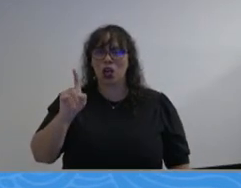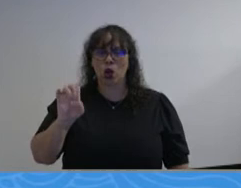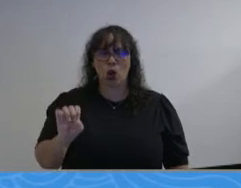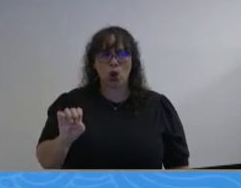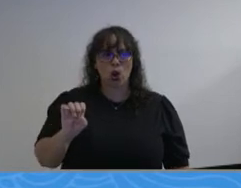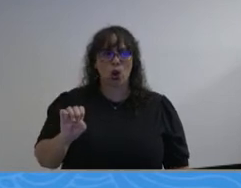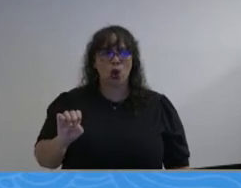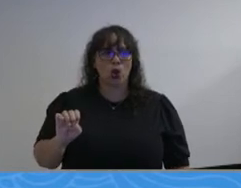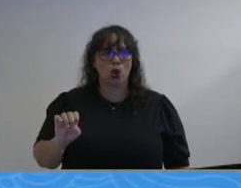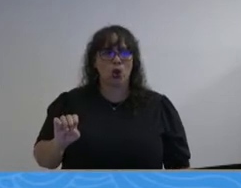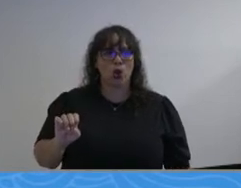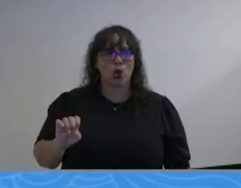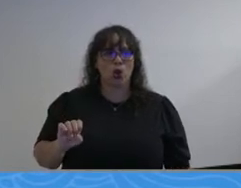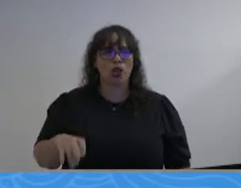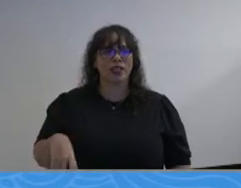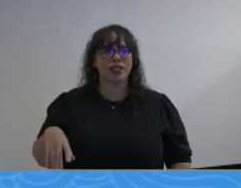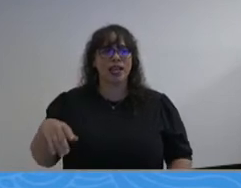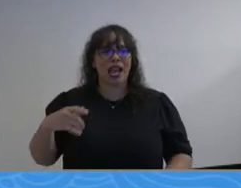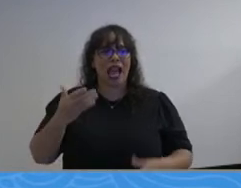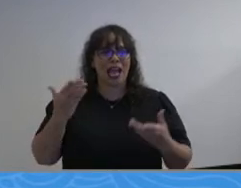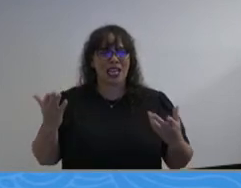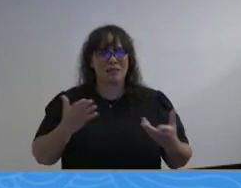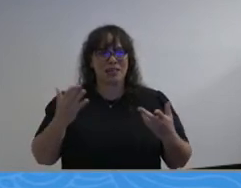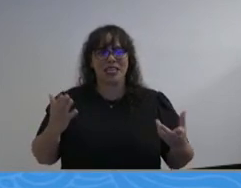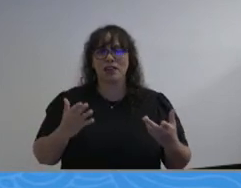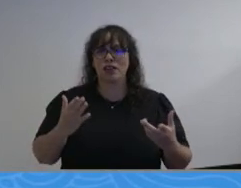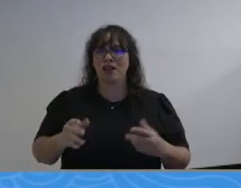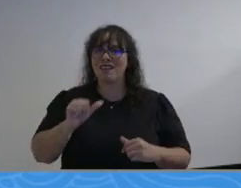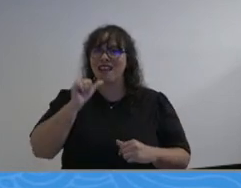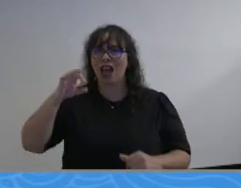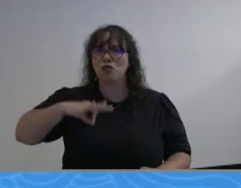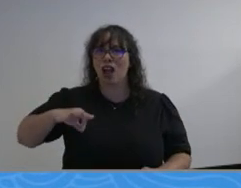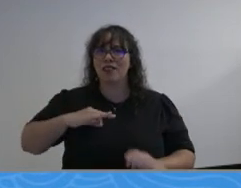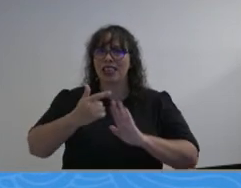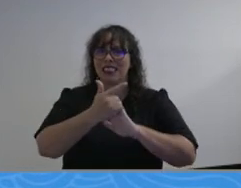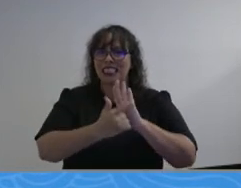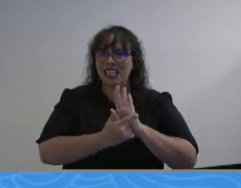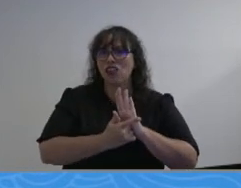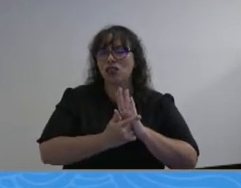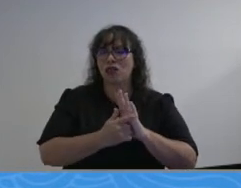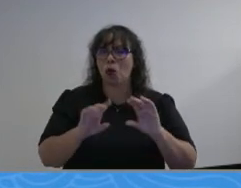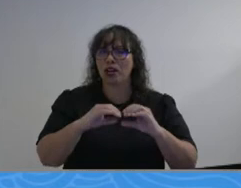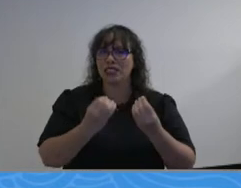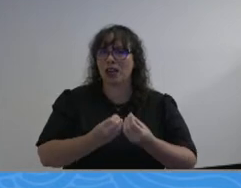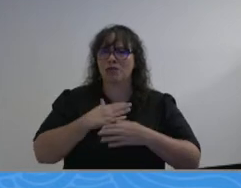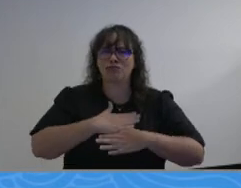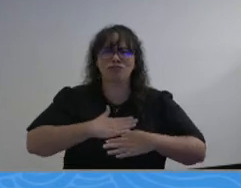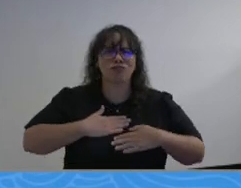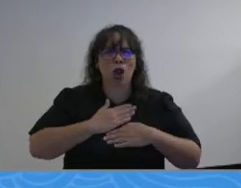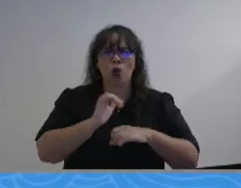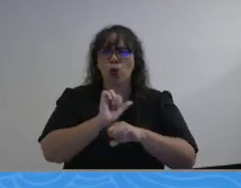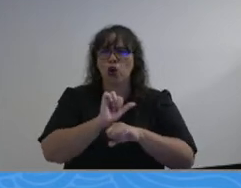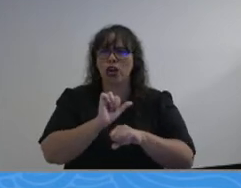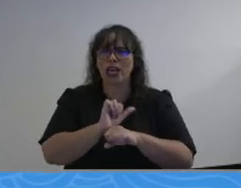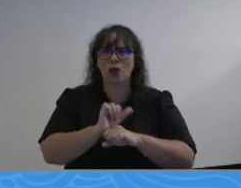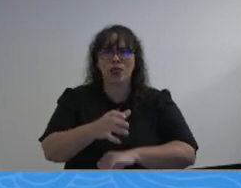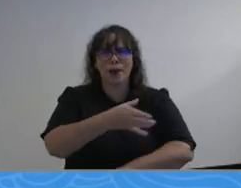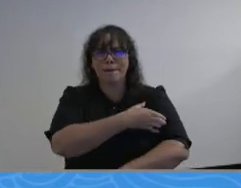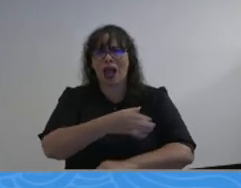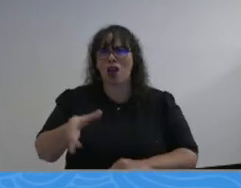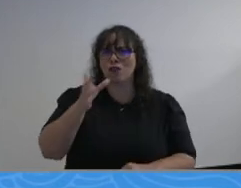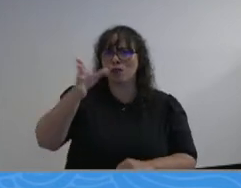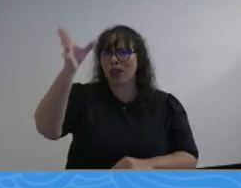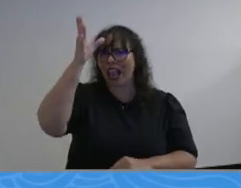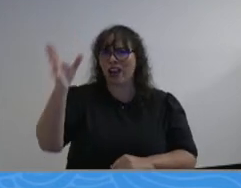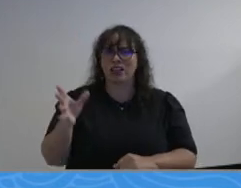here representing Public Advocates, a nonprofit legal organization. And I've had the great pleasure of working alongside the powerful parents that